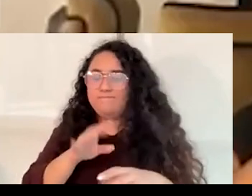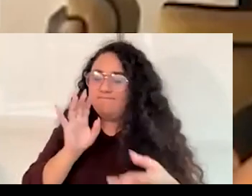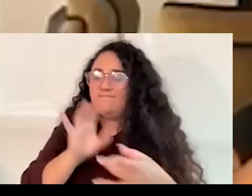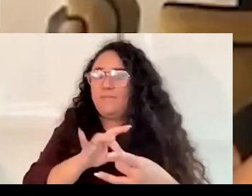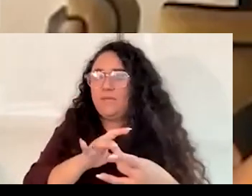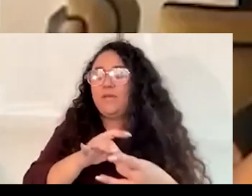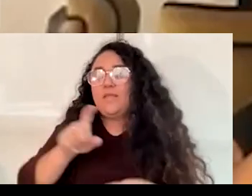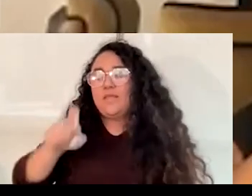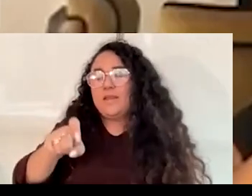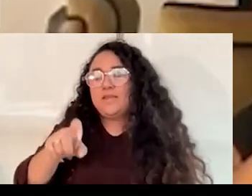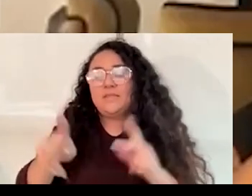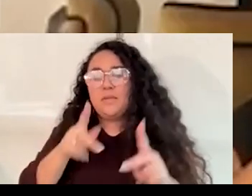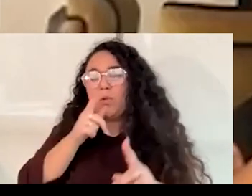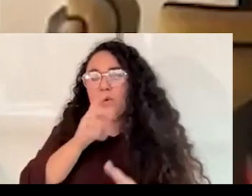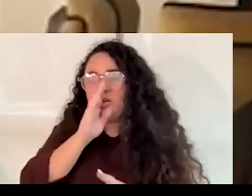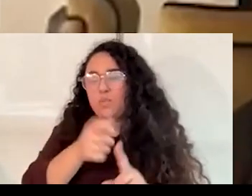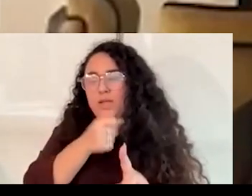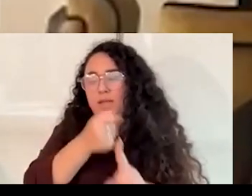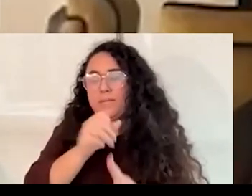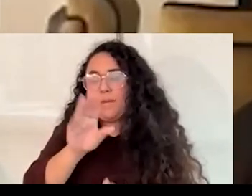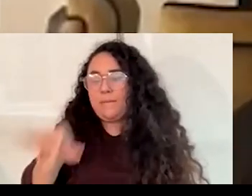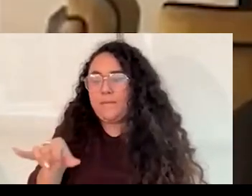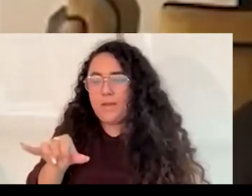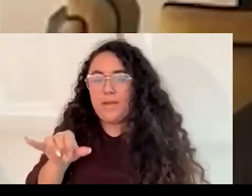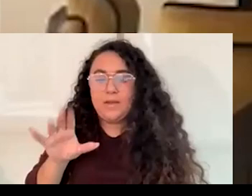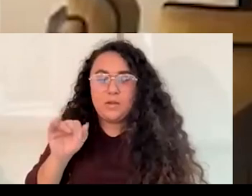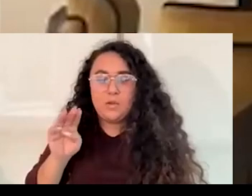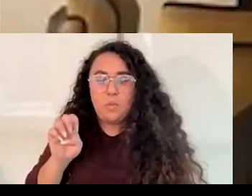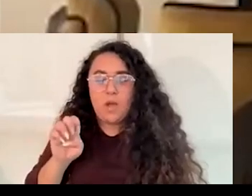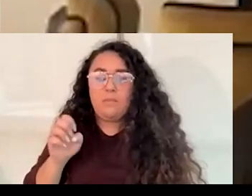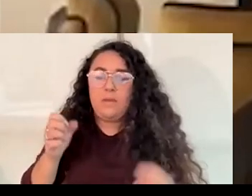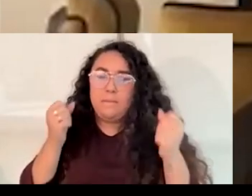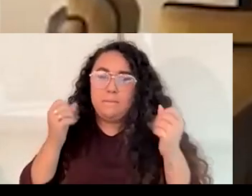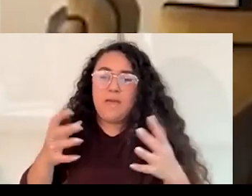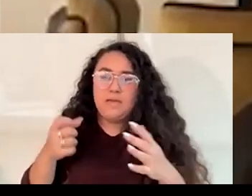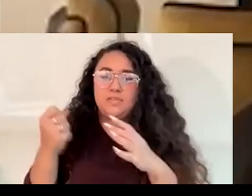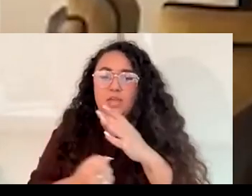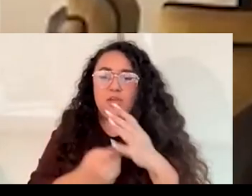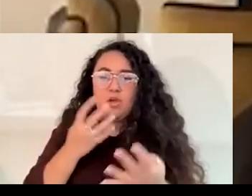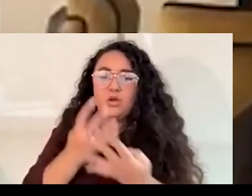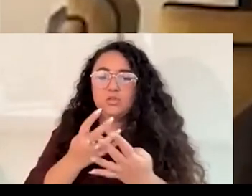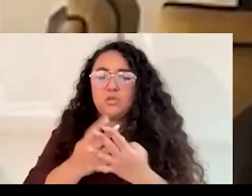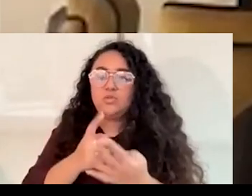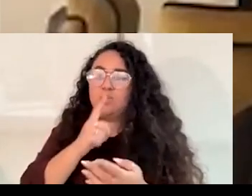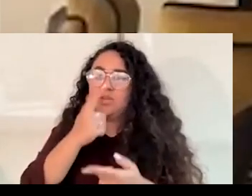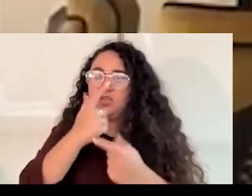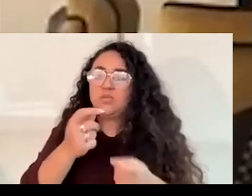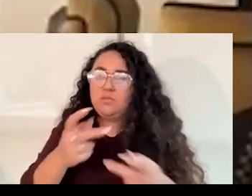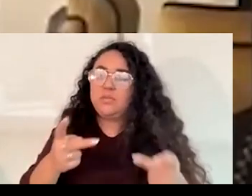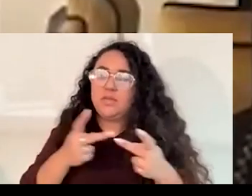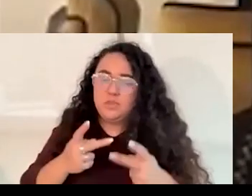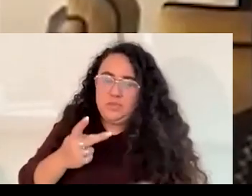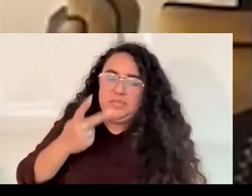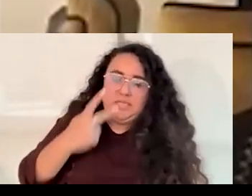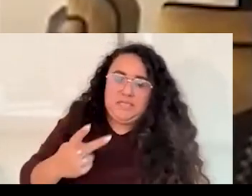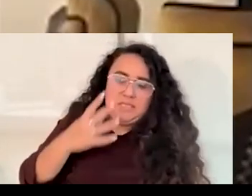been directly impacted by crime and mass incarceration. And it's a pretty interesting place to be because we have